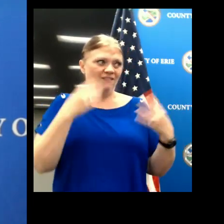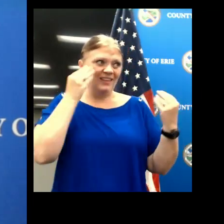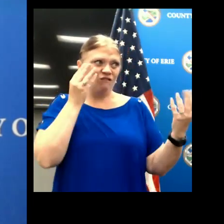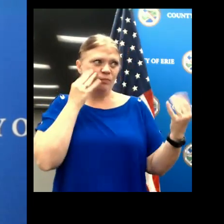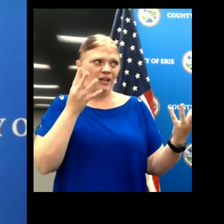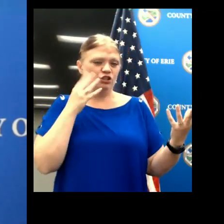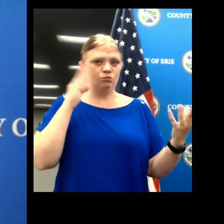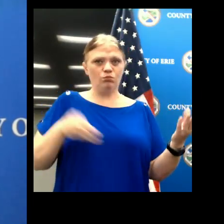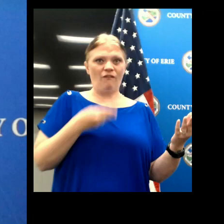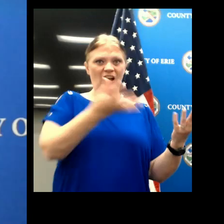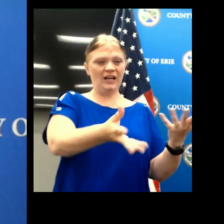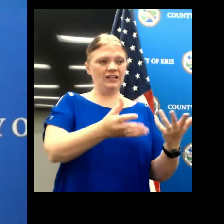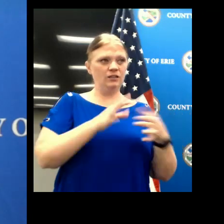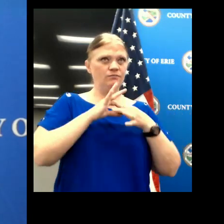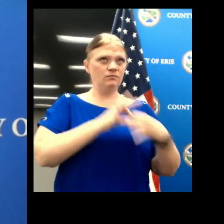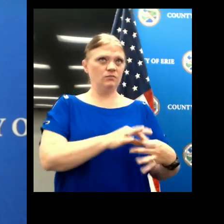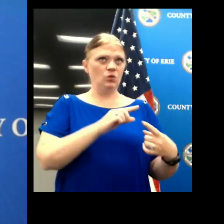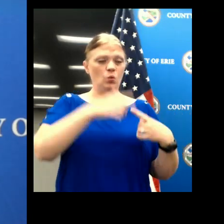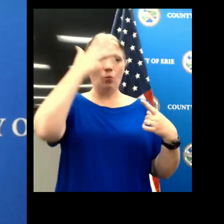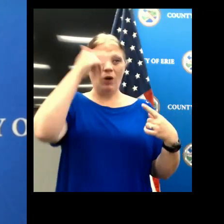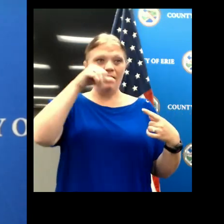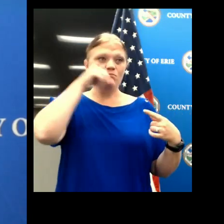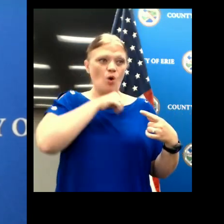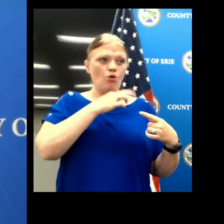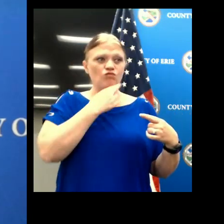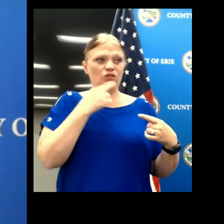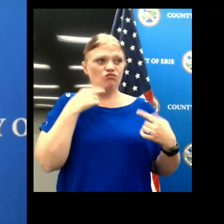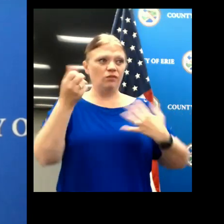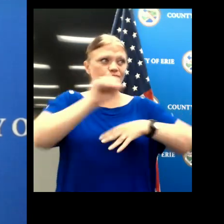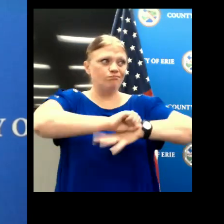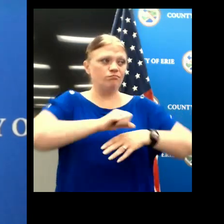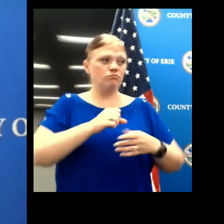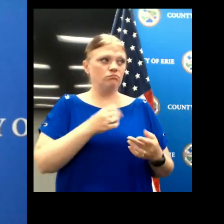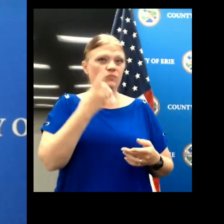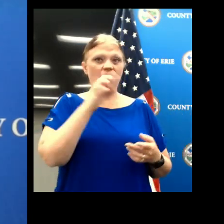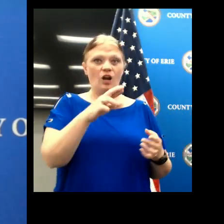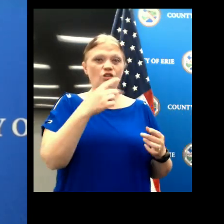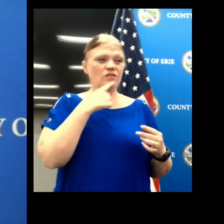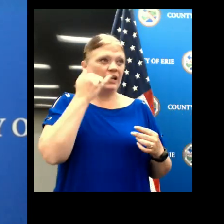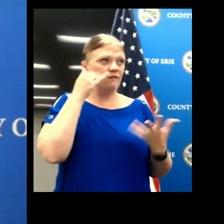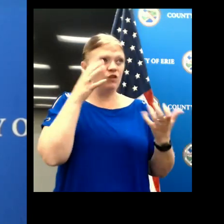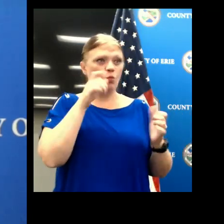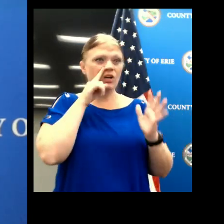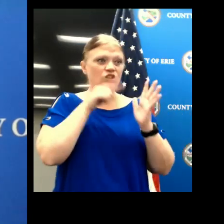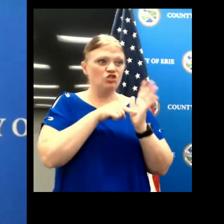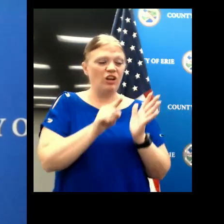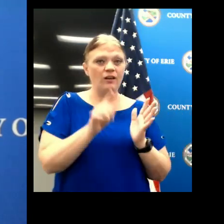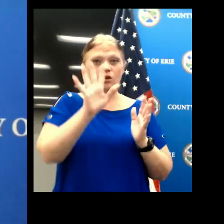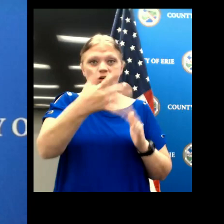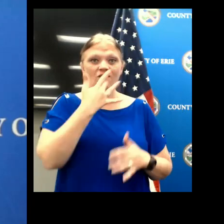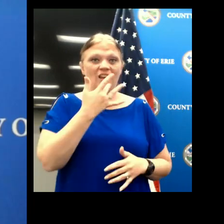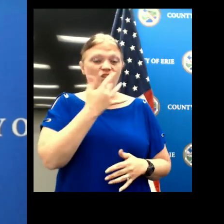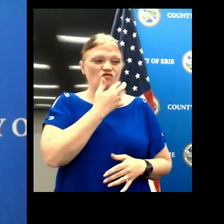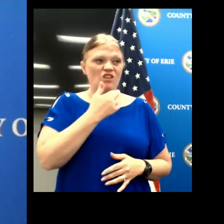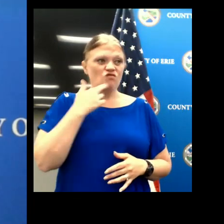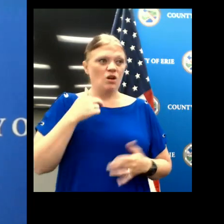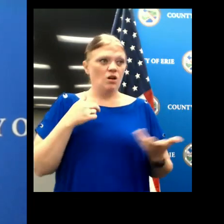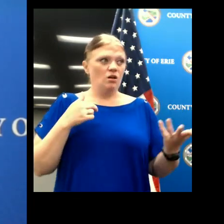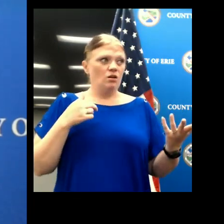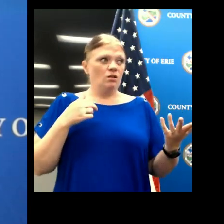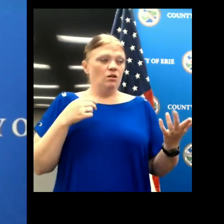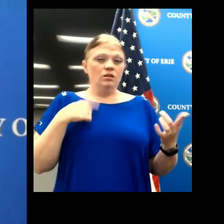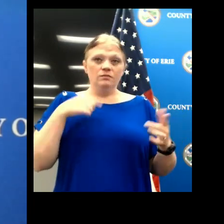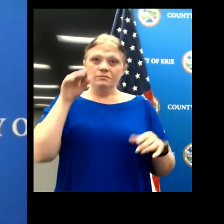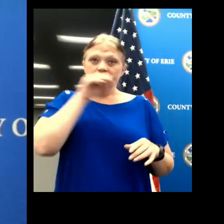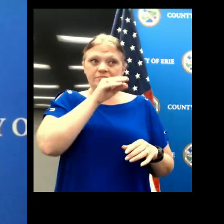information that's provided with regards to why a bar or restaurant is shut down. Dr. Burstein said, if you want to go check out your favorite restaurant, let me tell